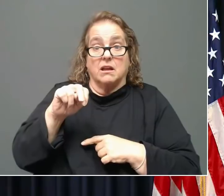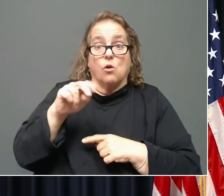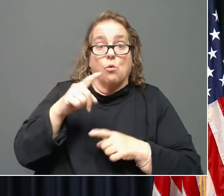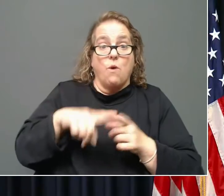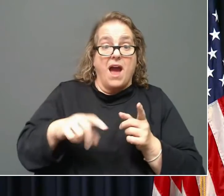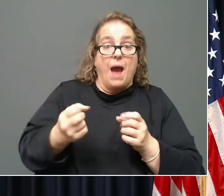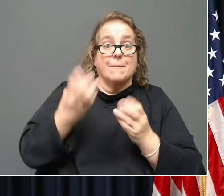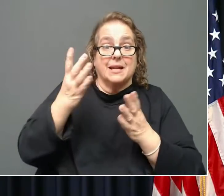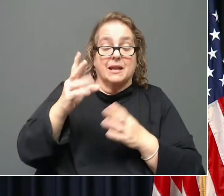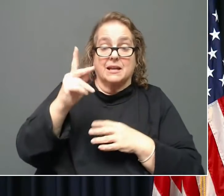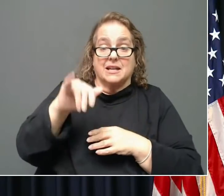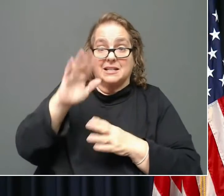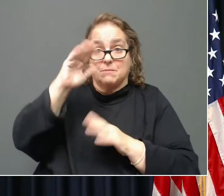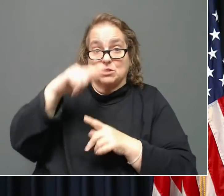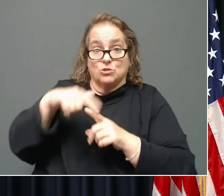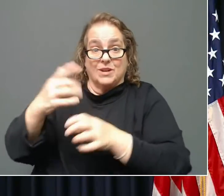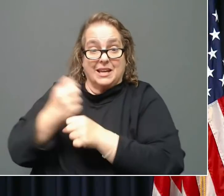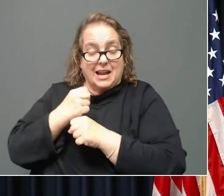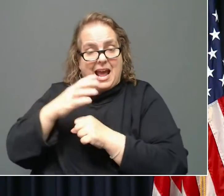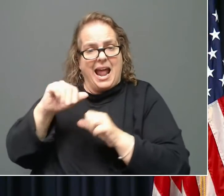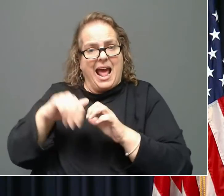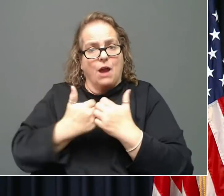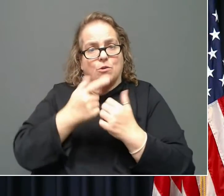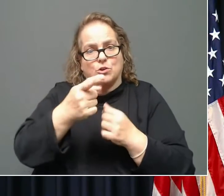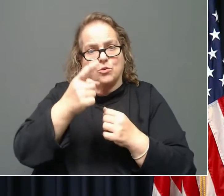foresee distribution of supplies increase?